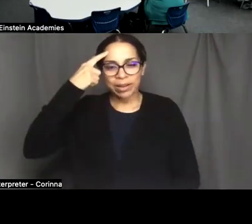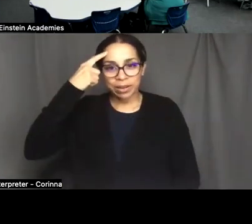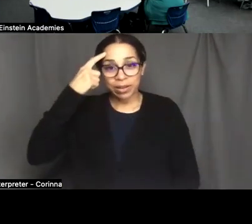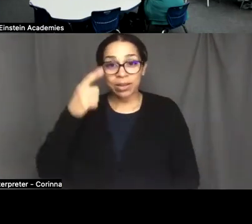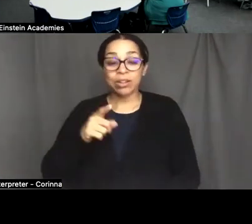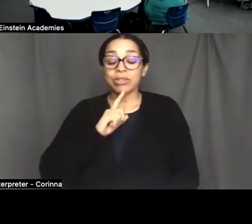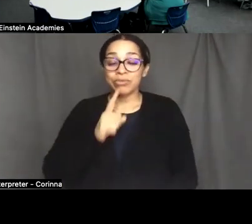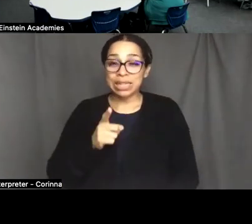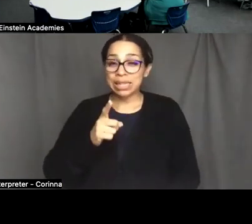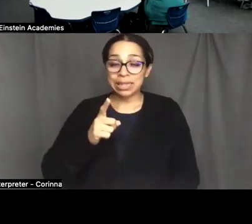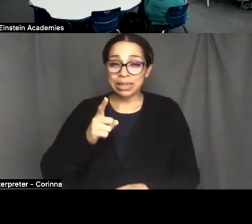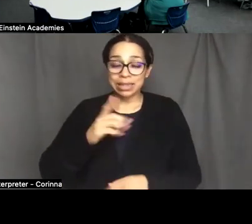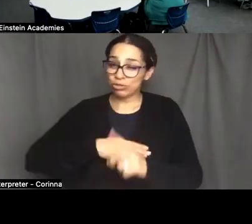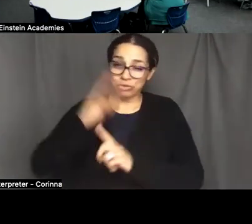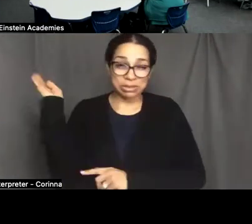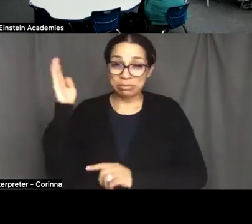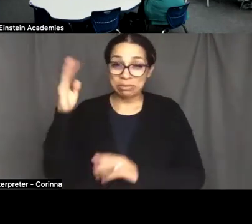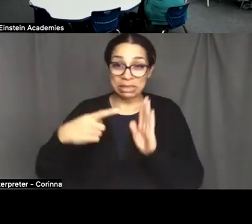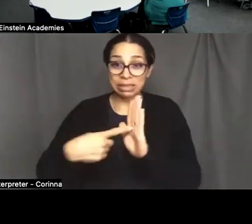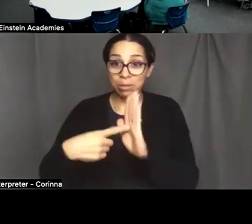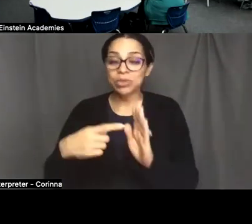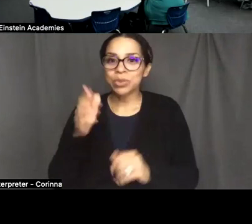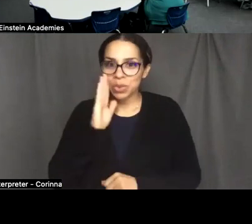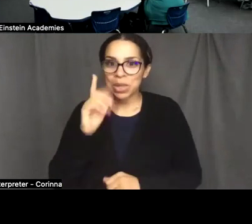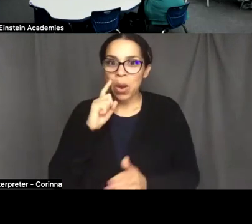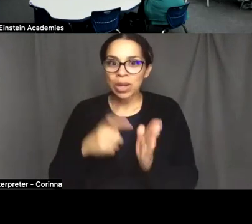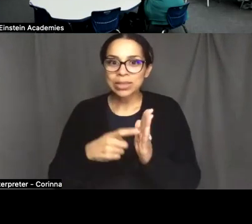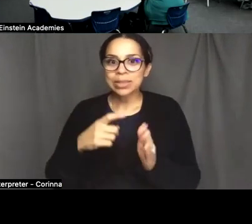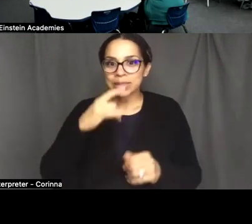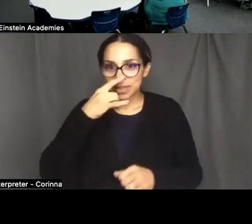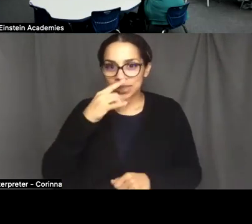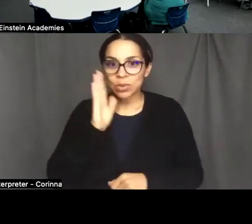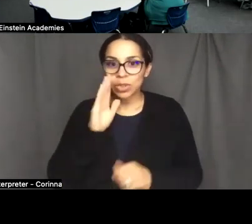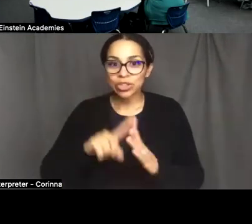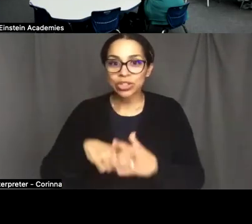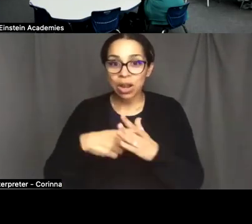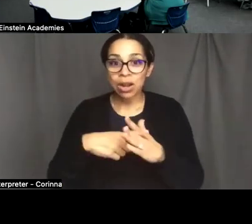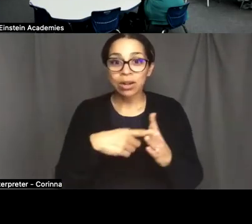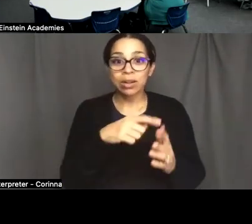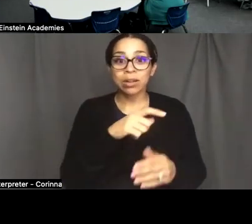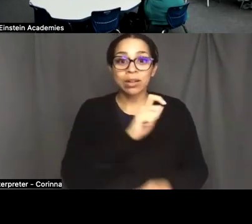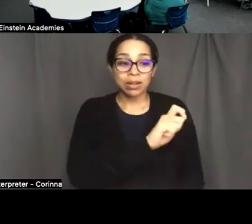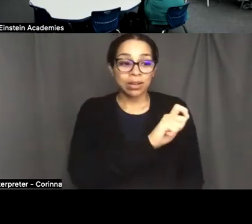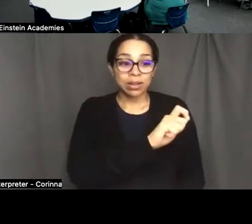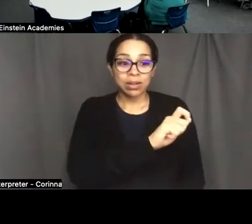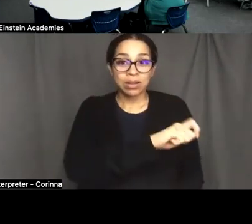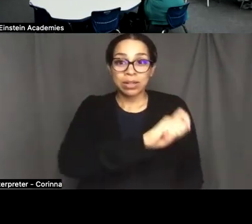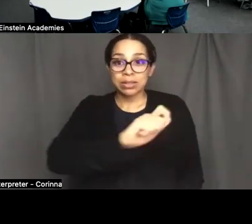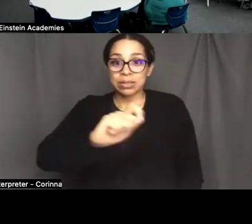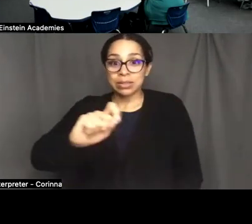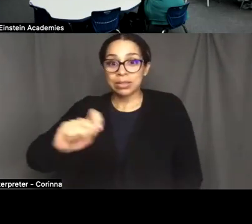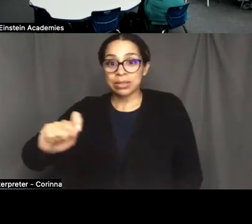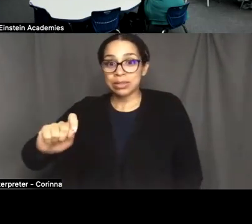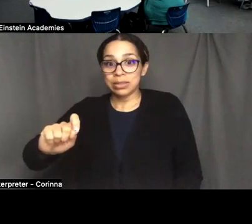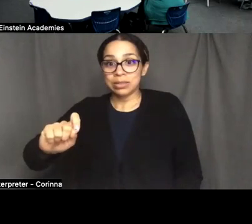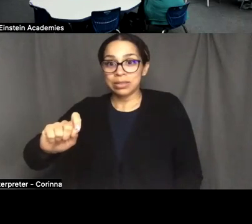kids who will start writing here and then put the pencil in their other hand when they get to the midline and start and finish writing here because they just have not